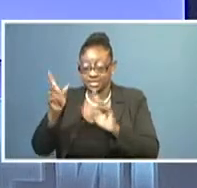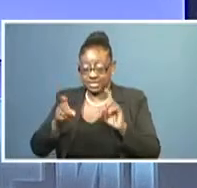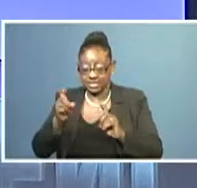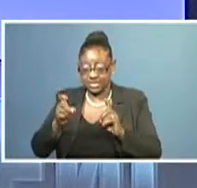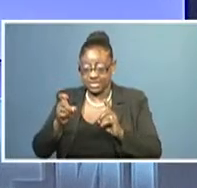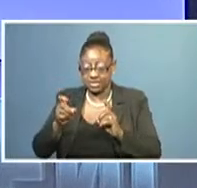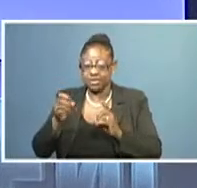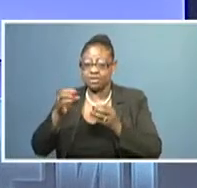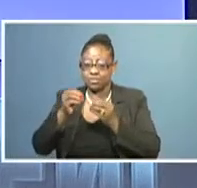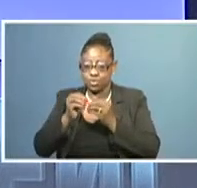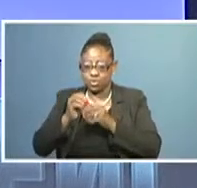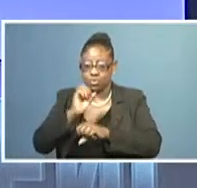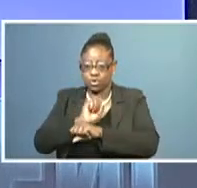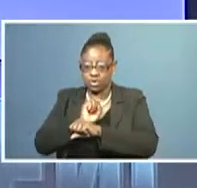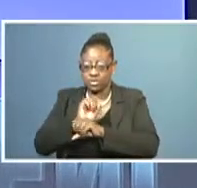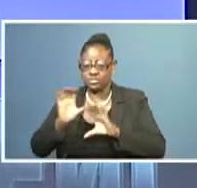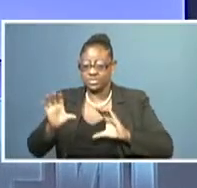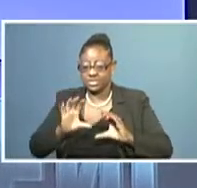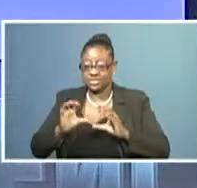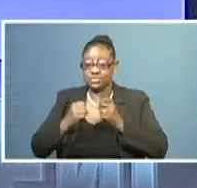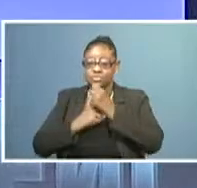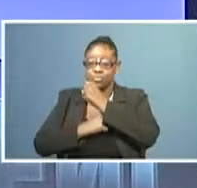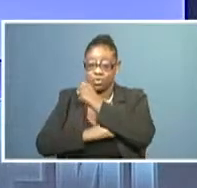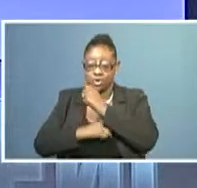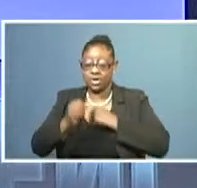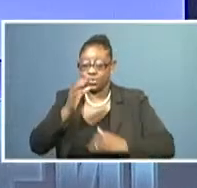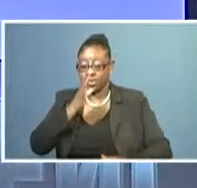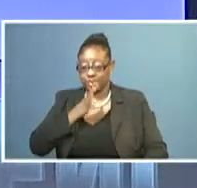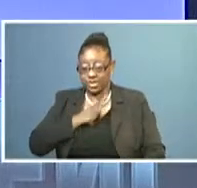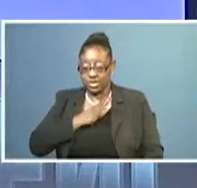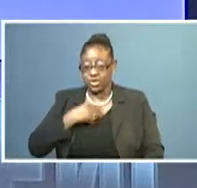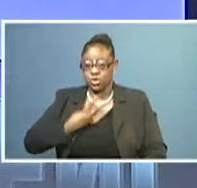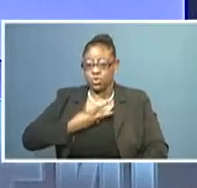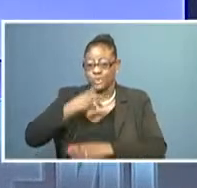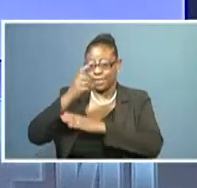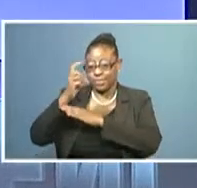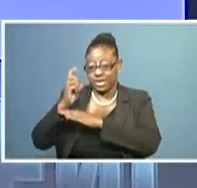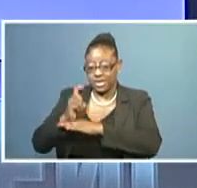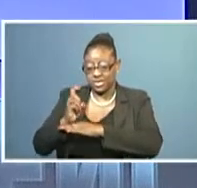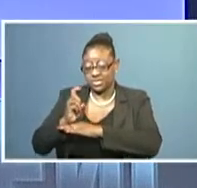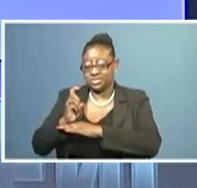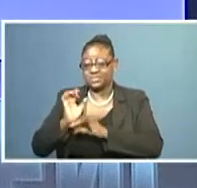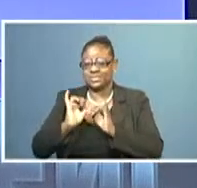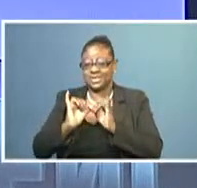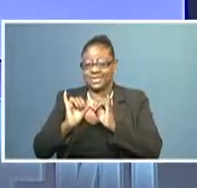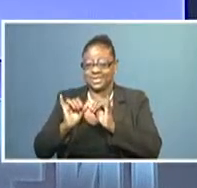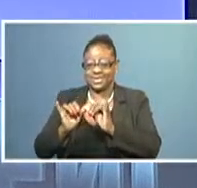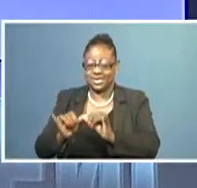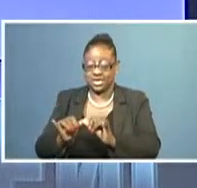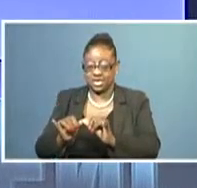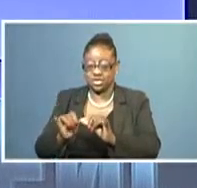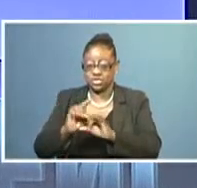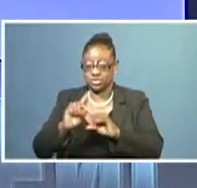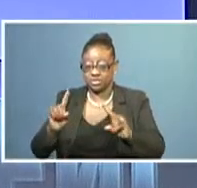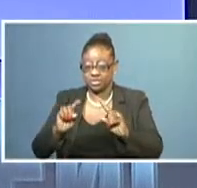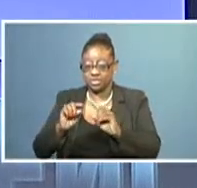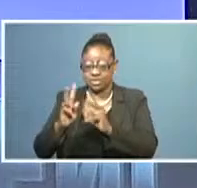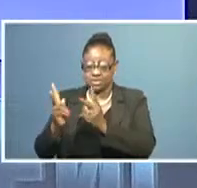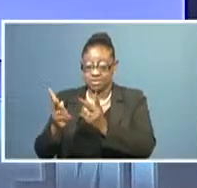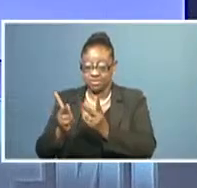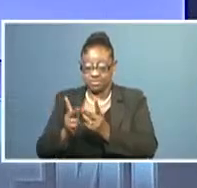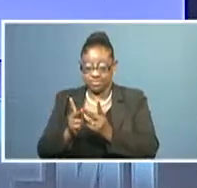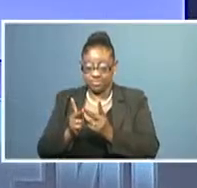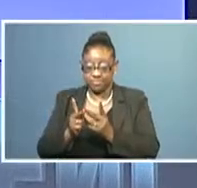more comprehensive work to be done to support women. We must, she says, engage with local stakeholders and pass the